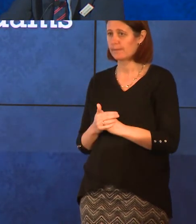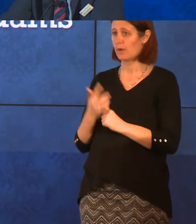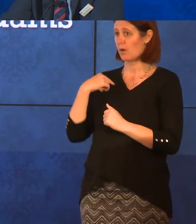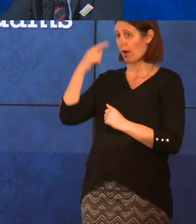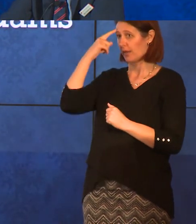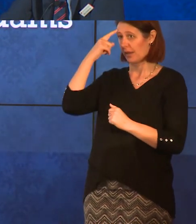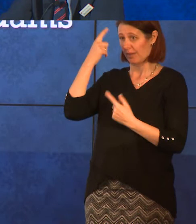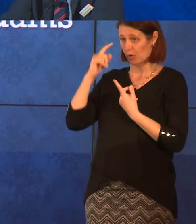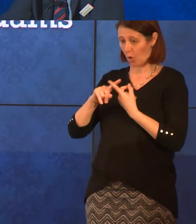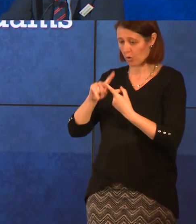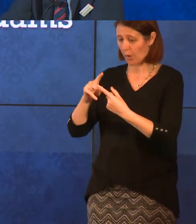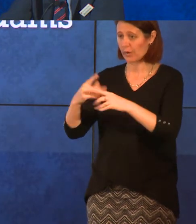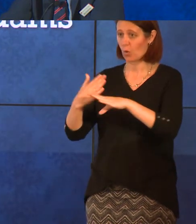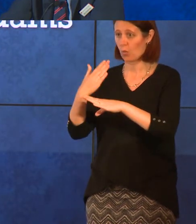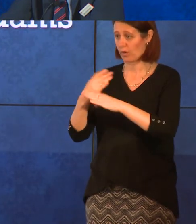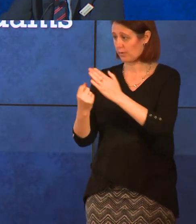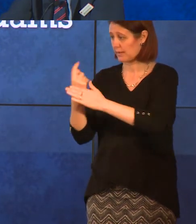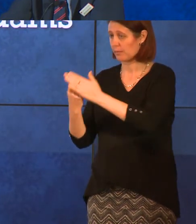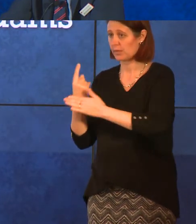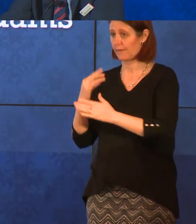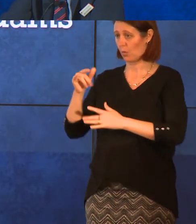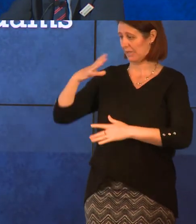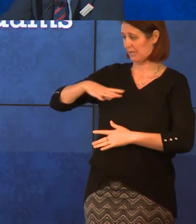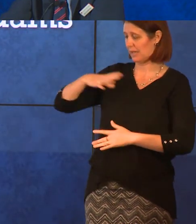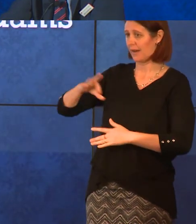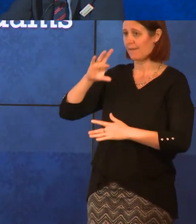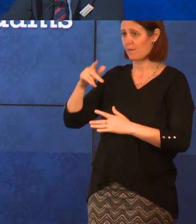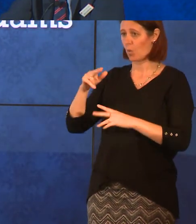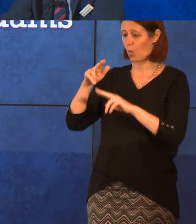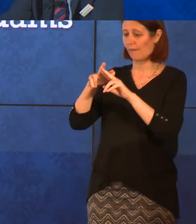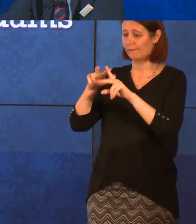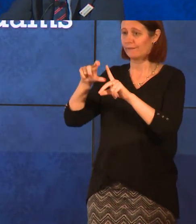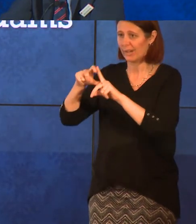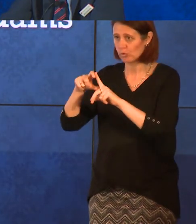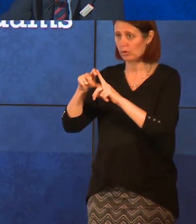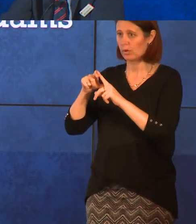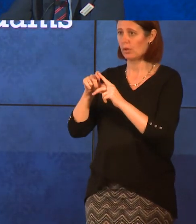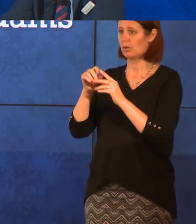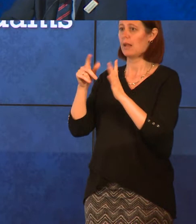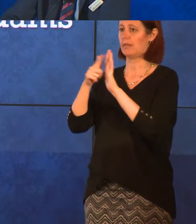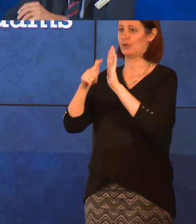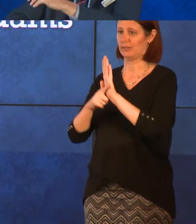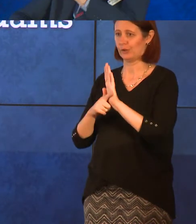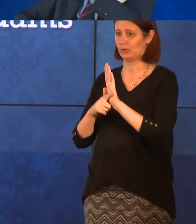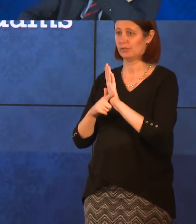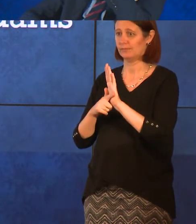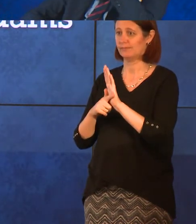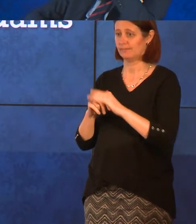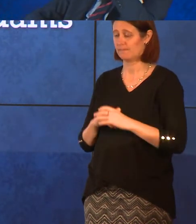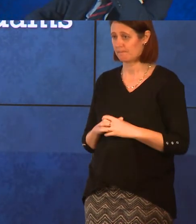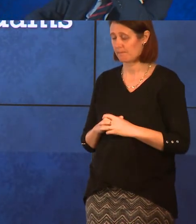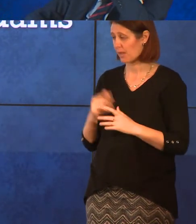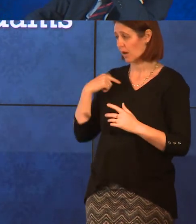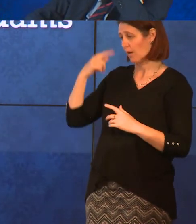obviously ongoing work being done about the need for a piece of federal human rights legislation, and that is something that I